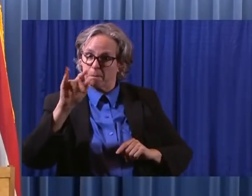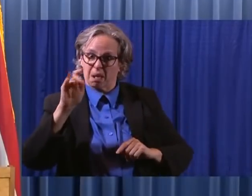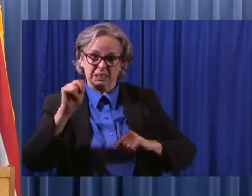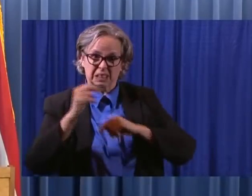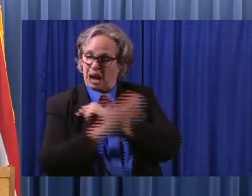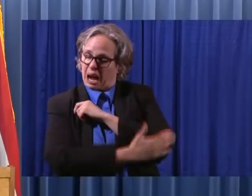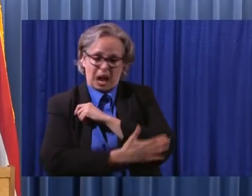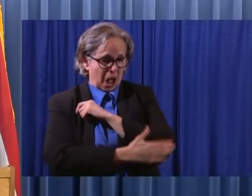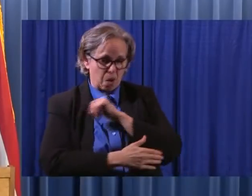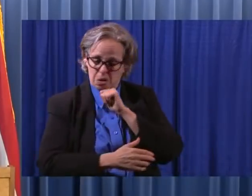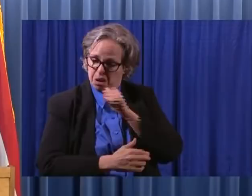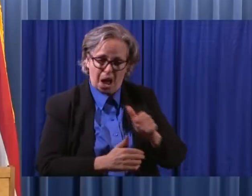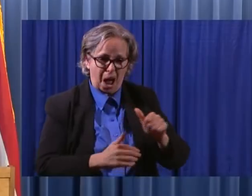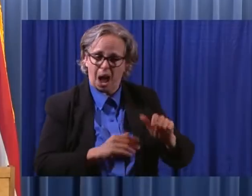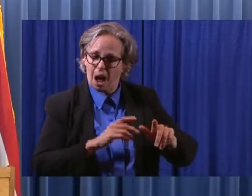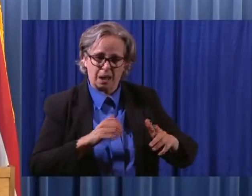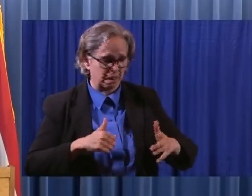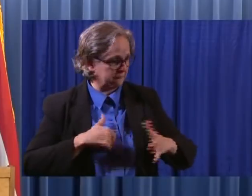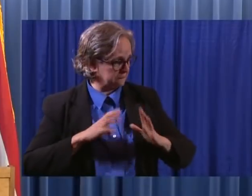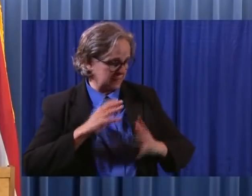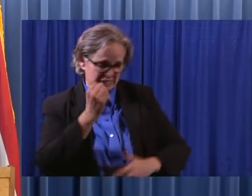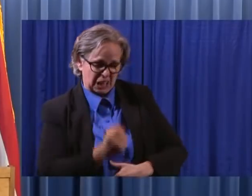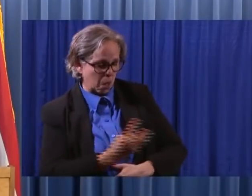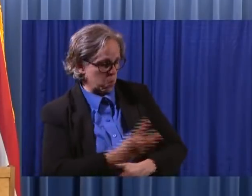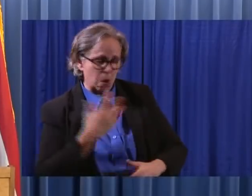any of the counties that you just showed up there,